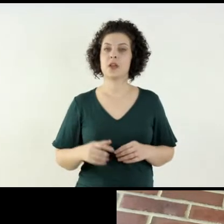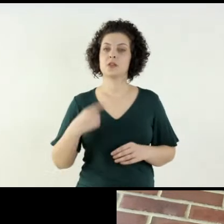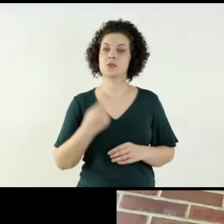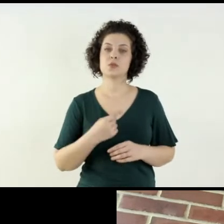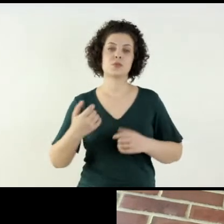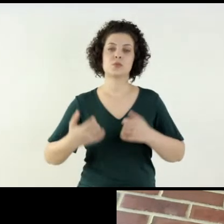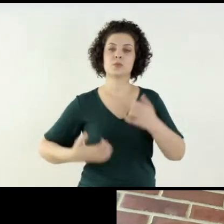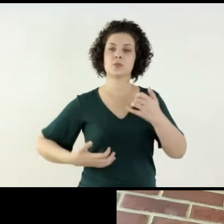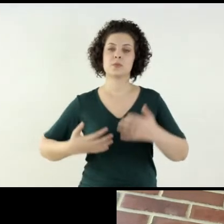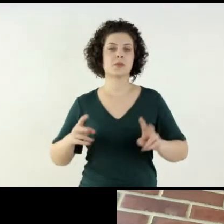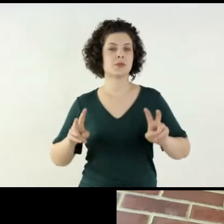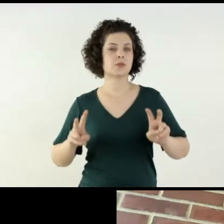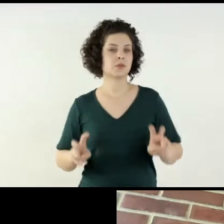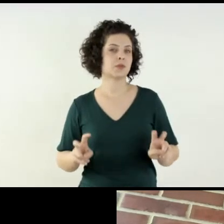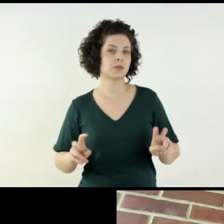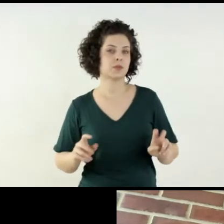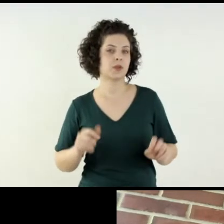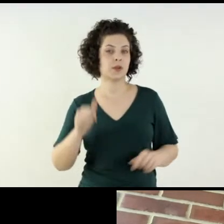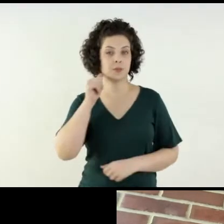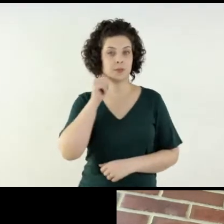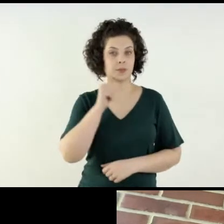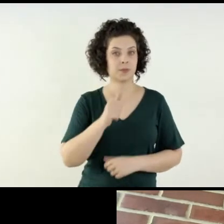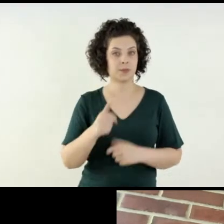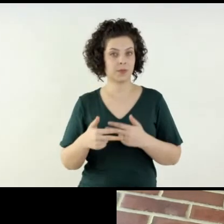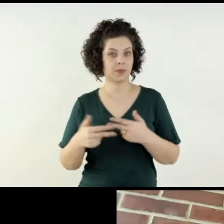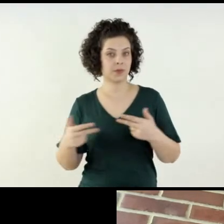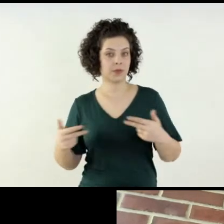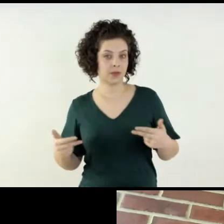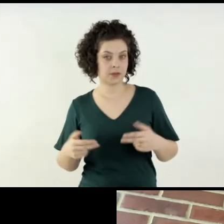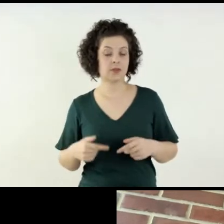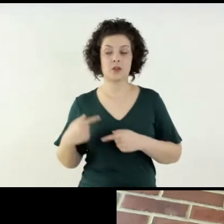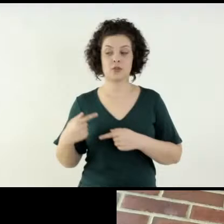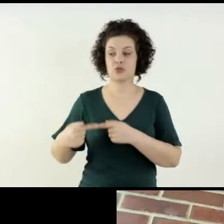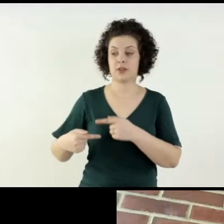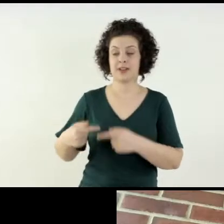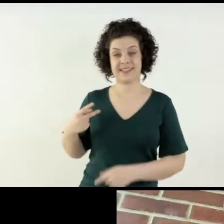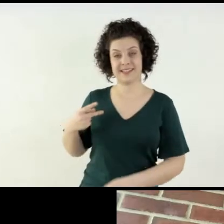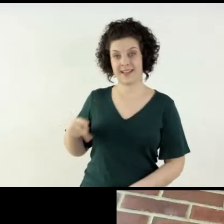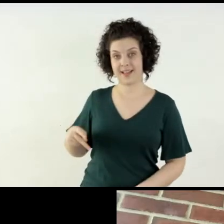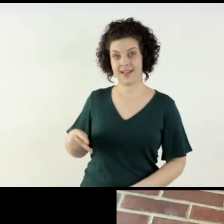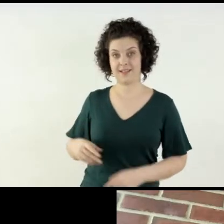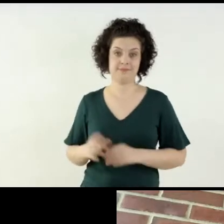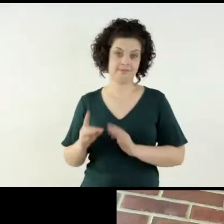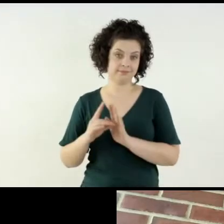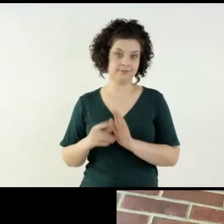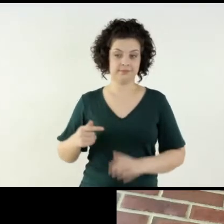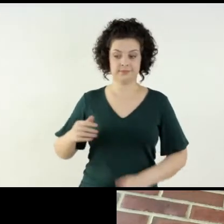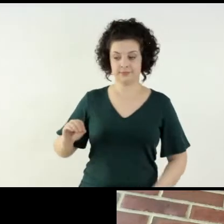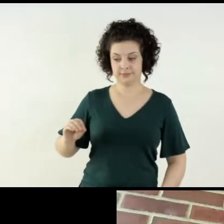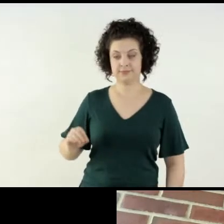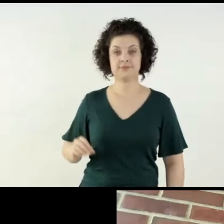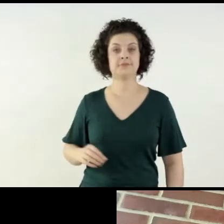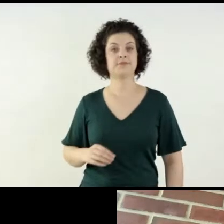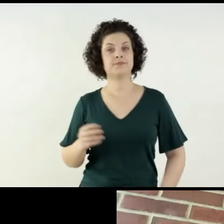about women of her generation, and that is the second wave of feminism, which